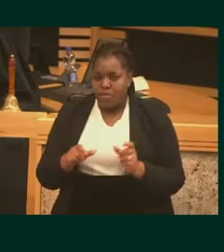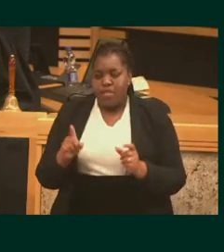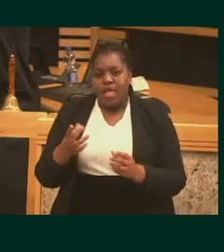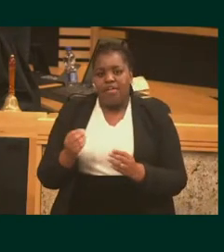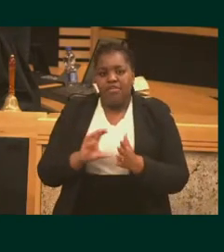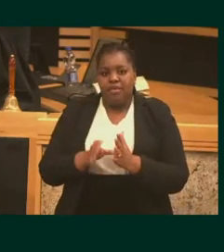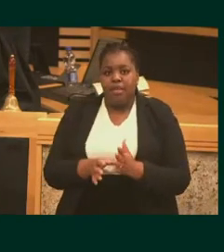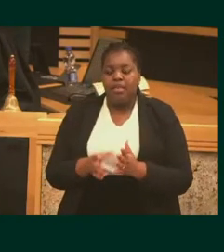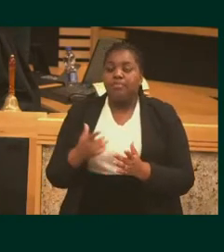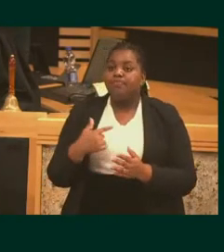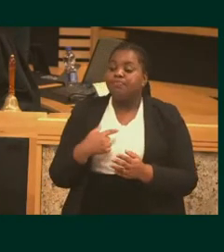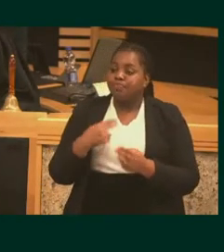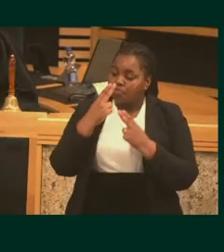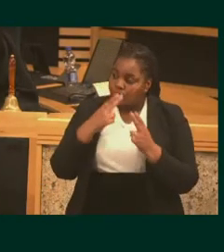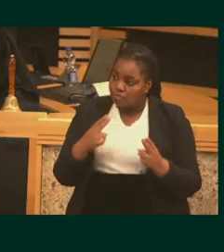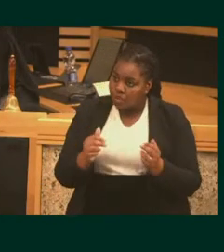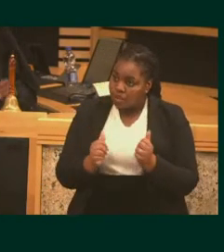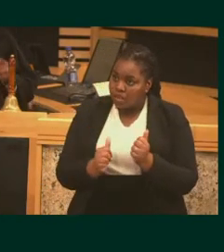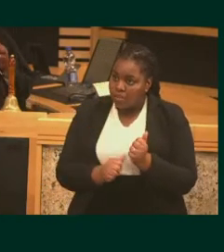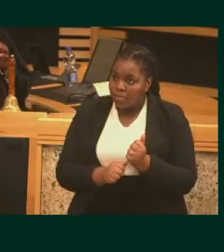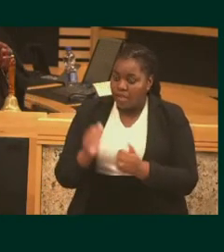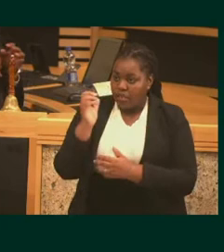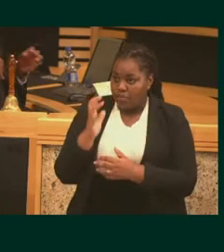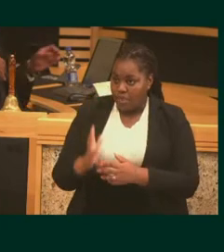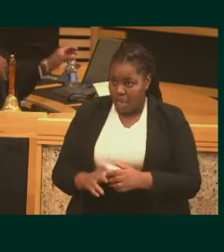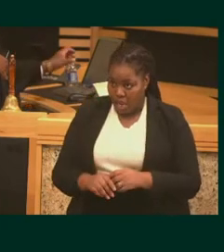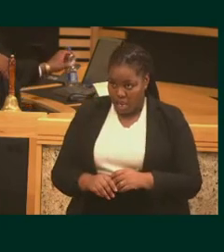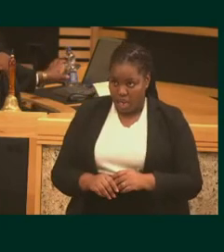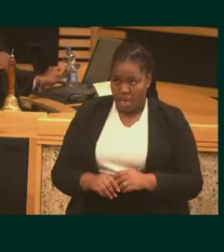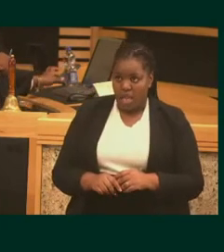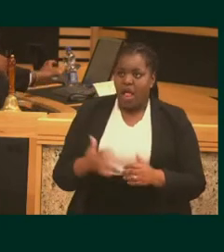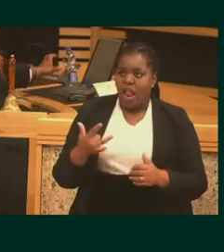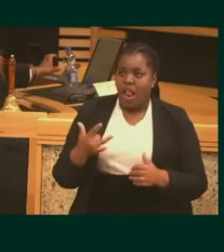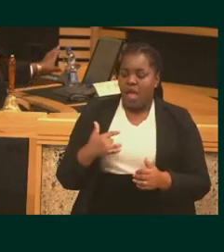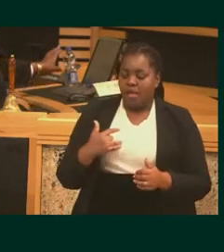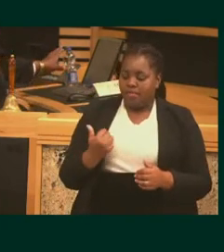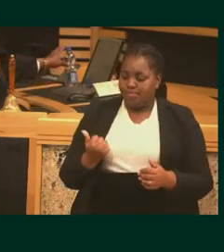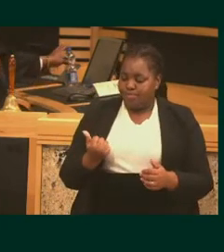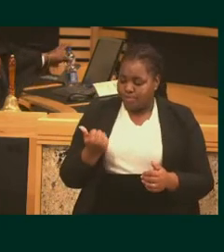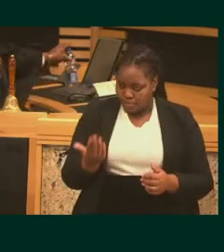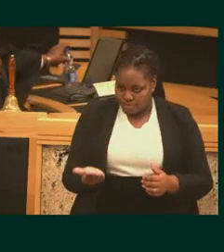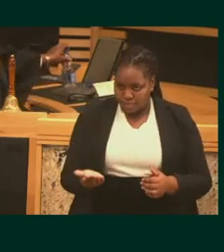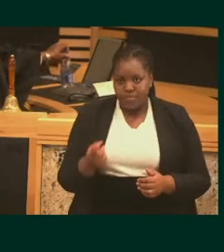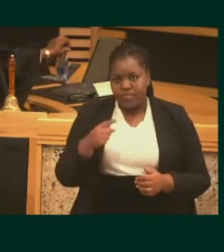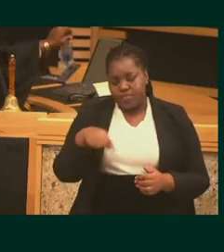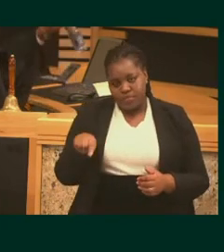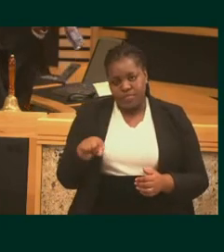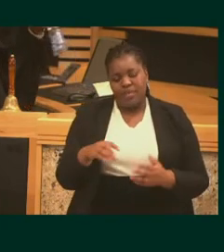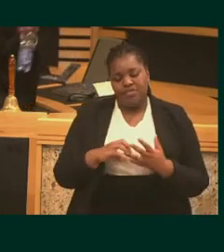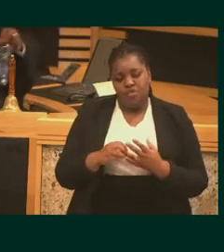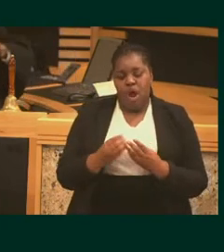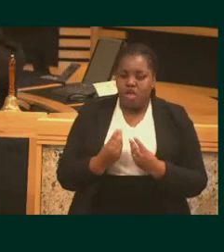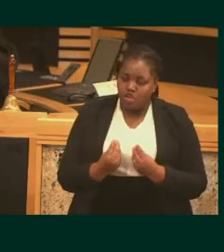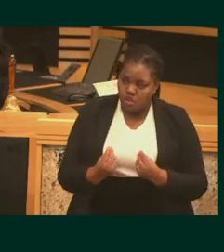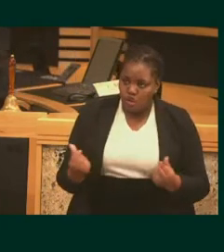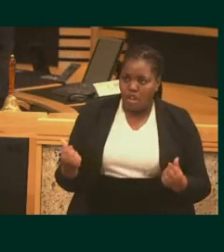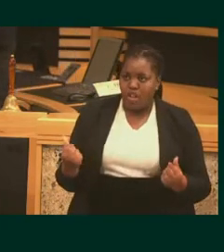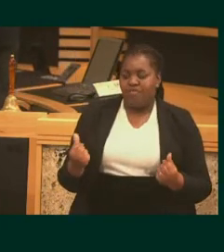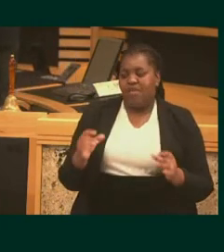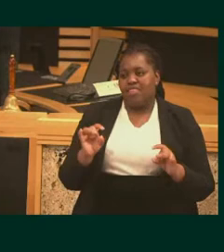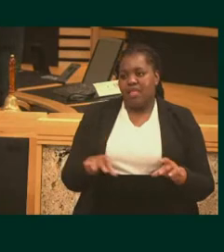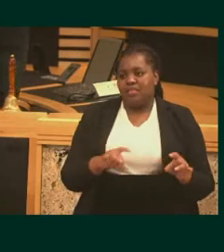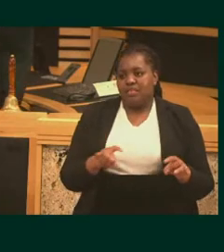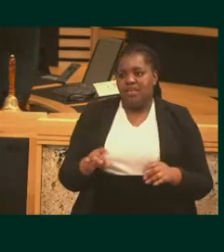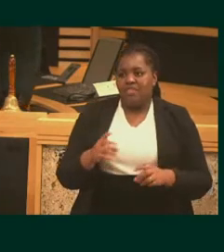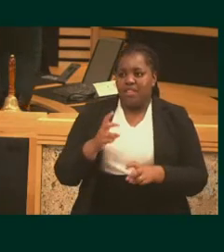therefore honorable Deputy speaker and honorable members I move that the house resolves the suffering